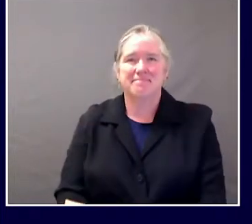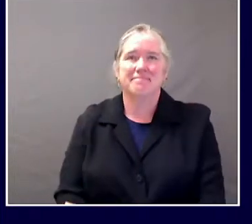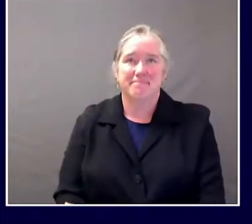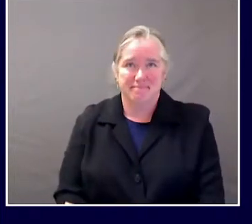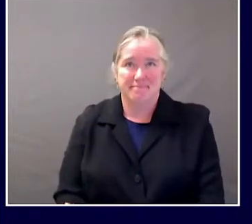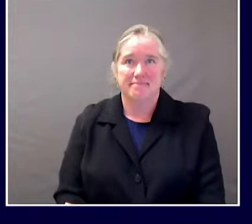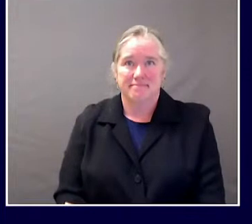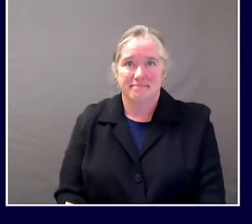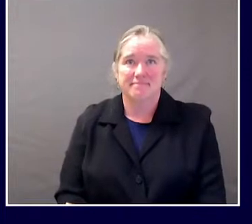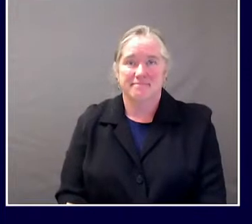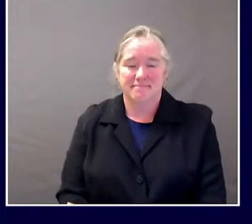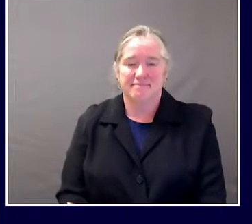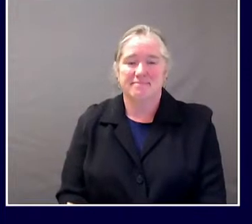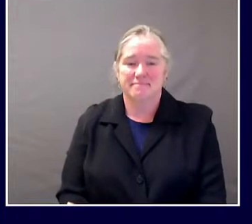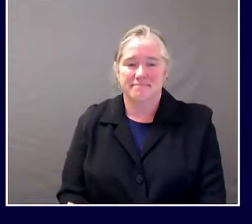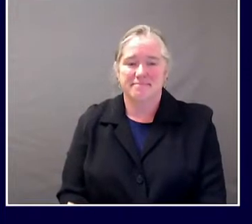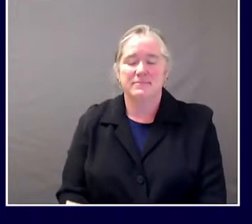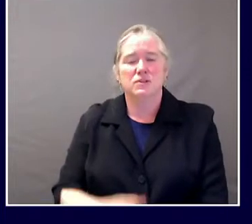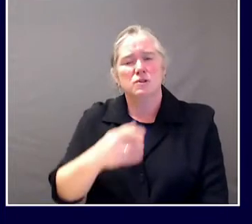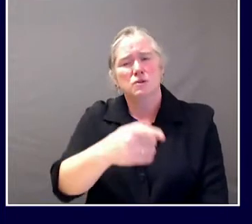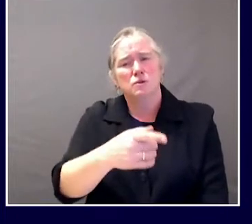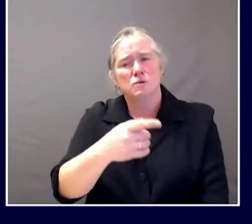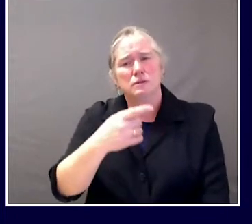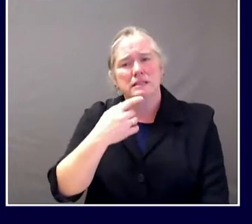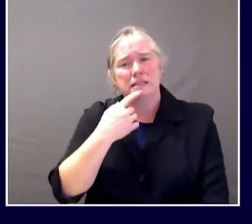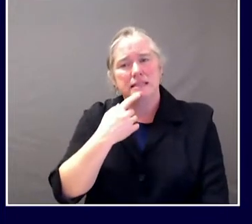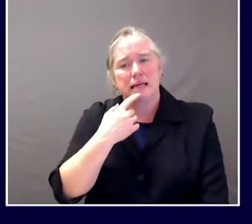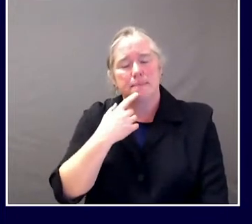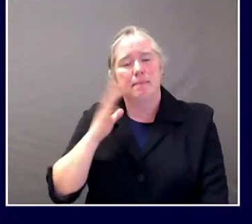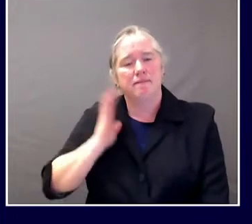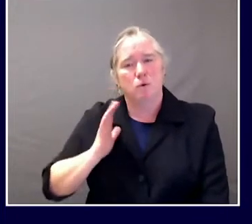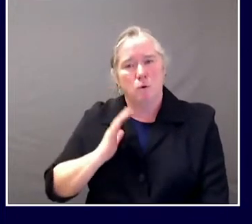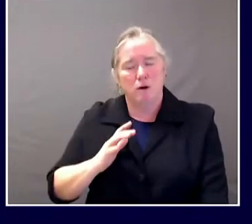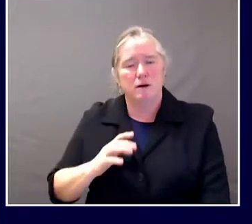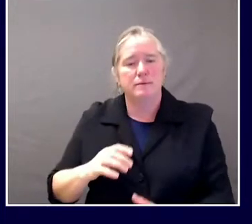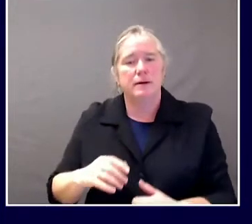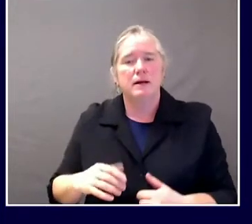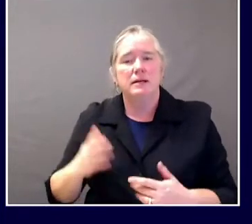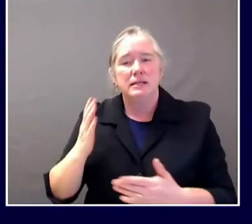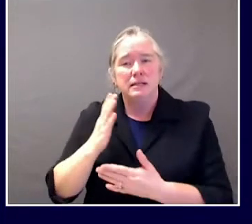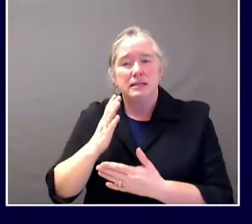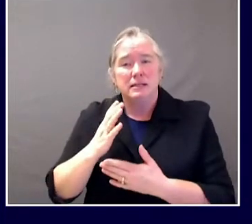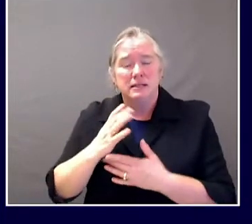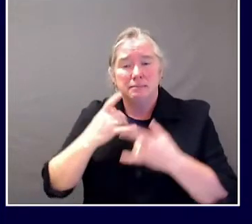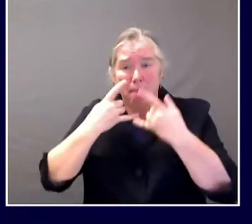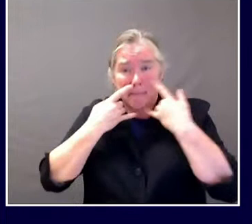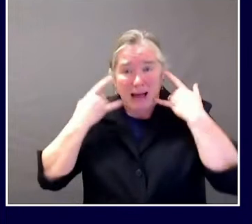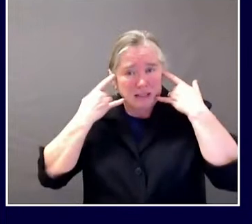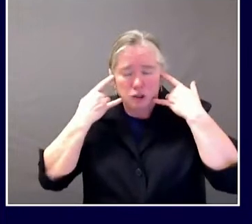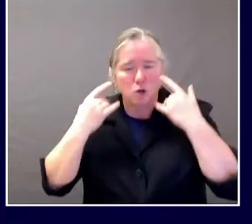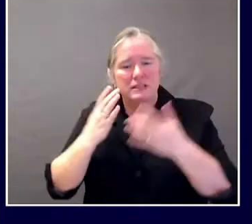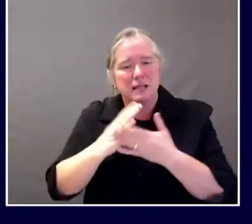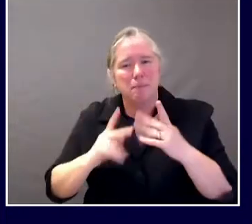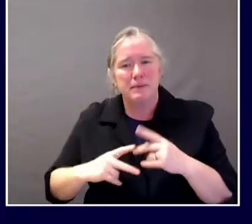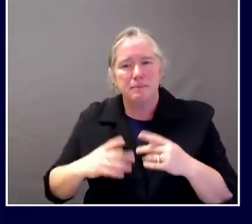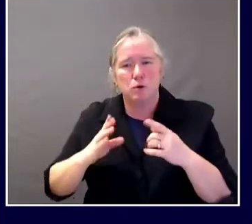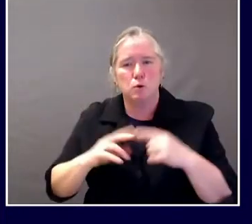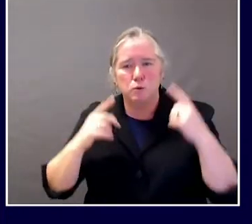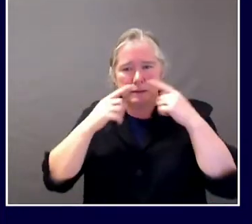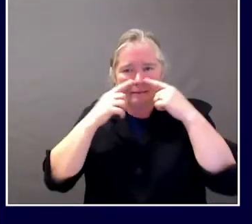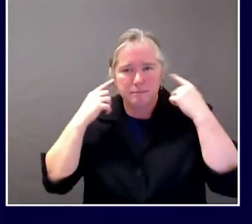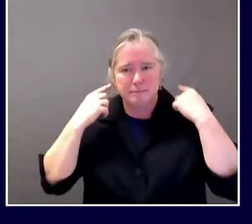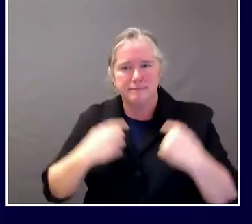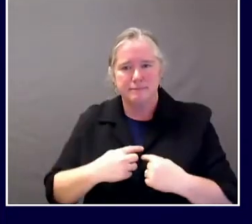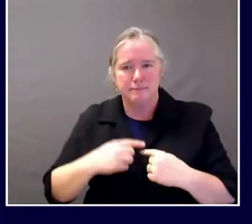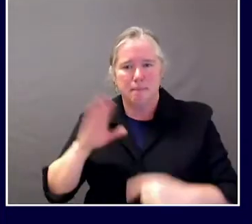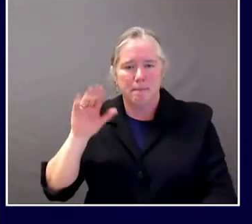said in the past that scarves and bandanas are not as protective as regular face coverings, but now that it's getting to be the time of the year when a